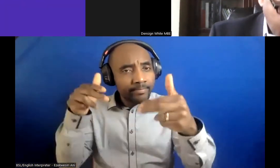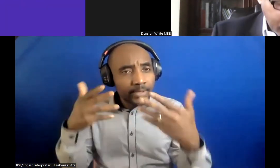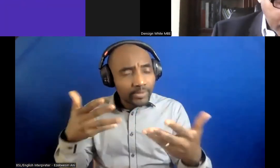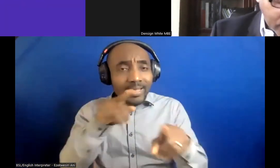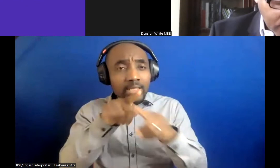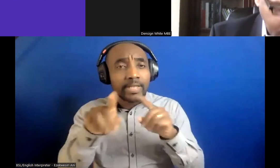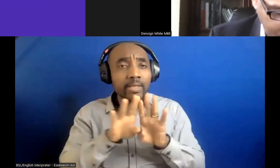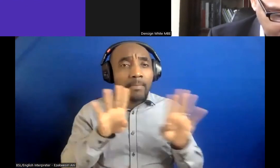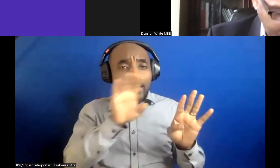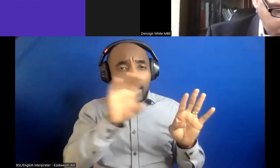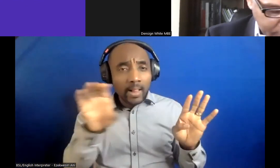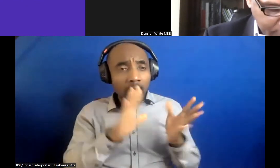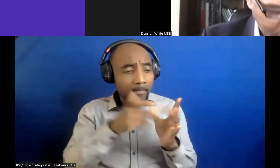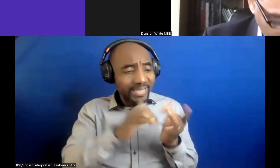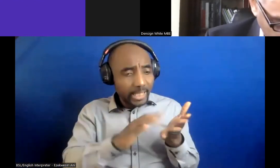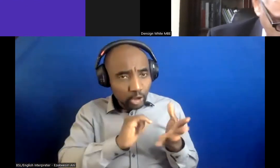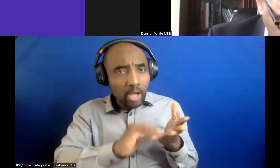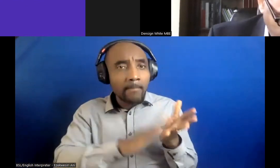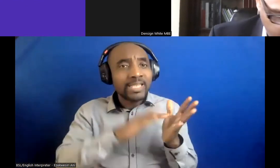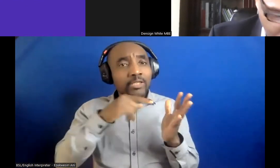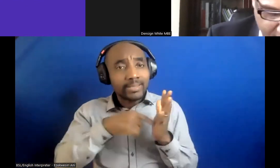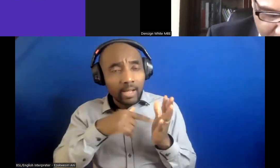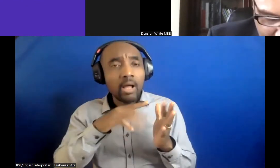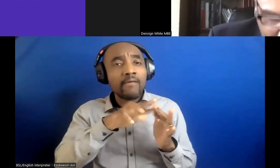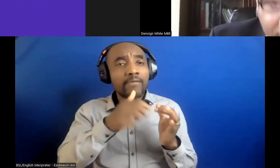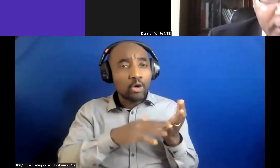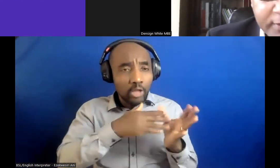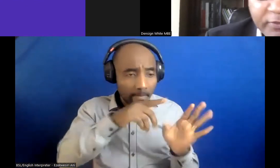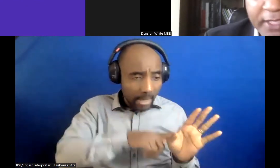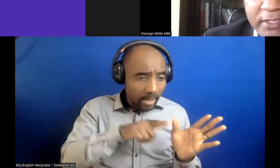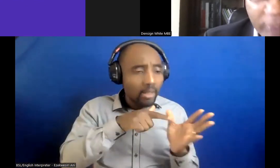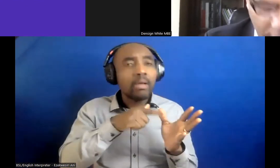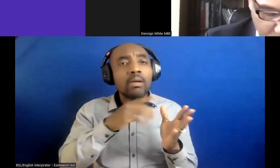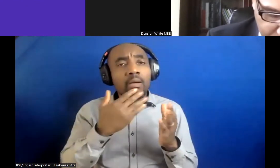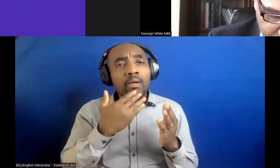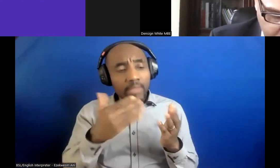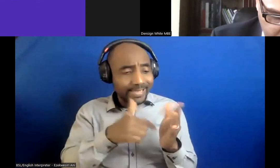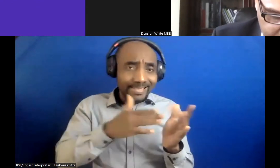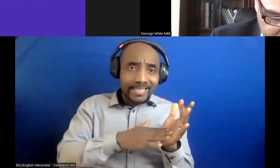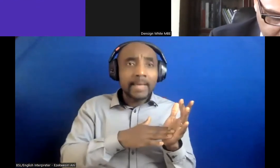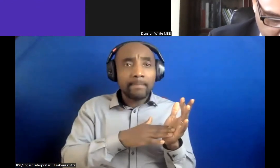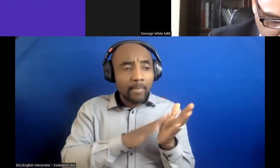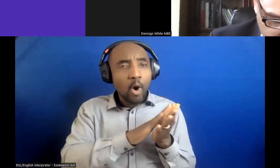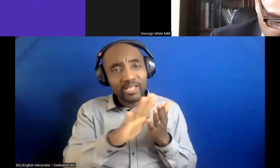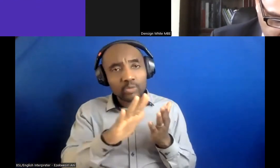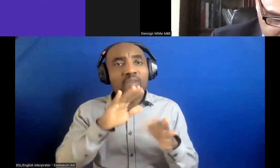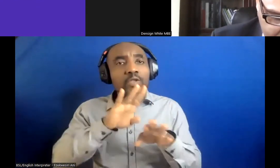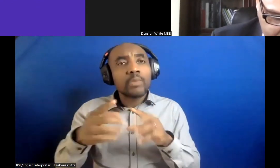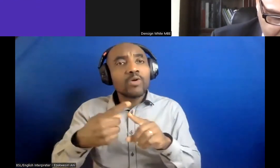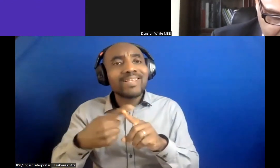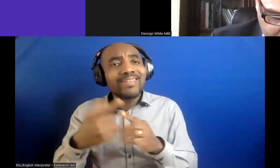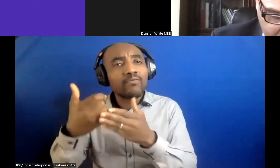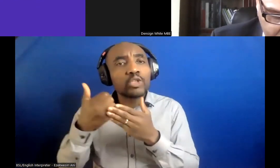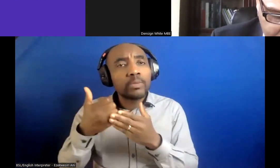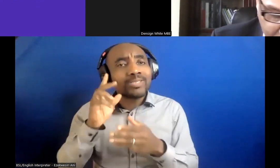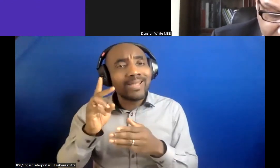members, Manisha Taylor, Manisha Taylor, Fiona May. I'd like to thank Tim Hollingsworth of Sport England for supporting our event